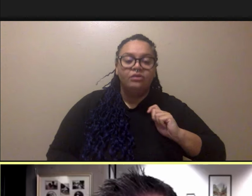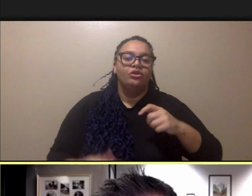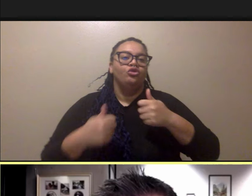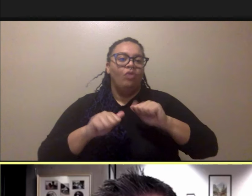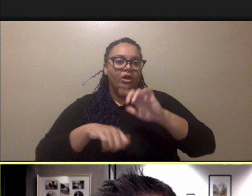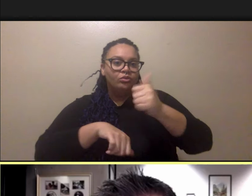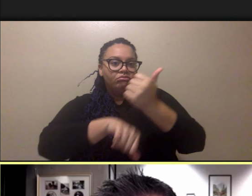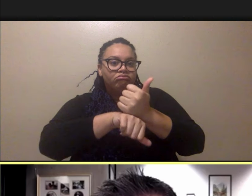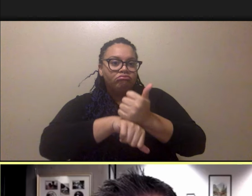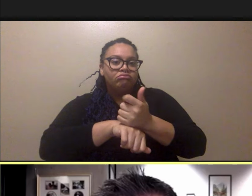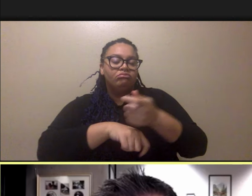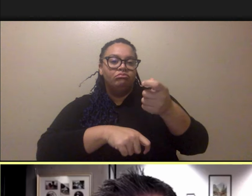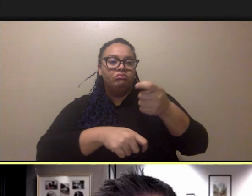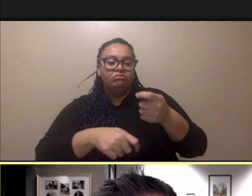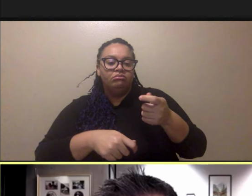And